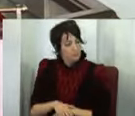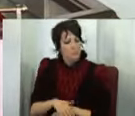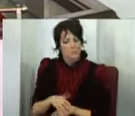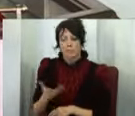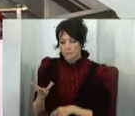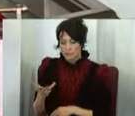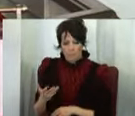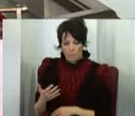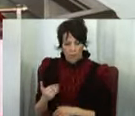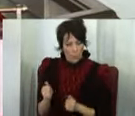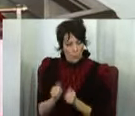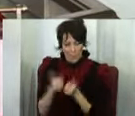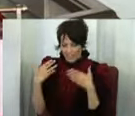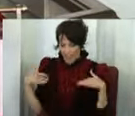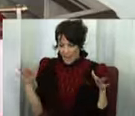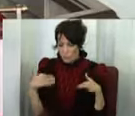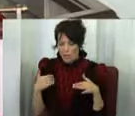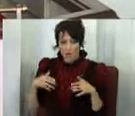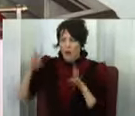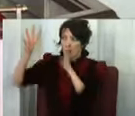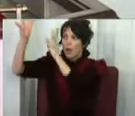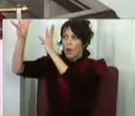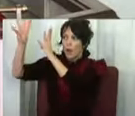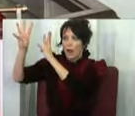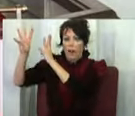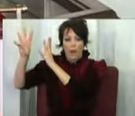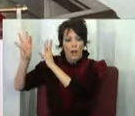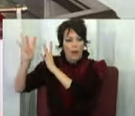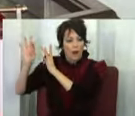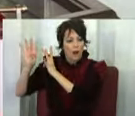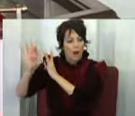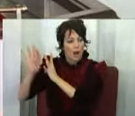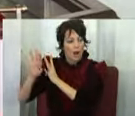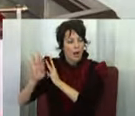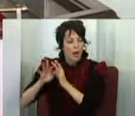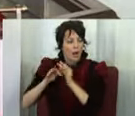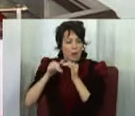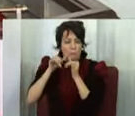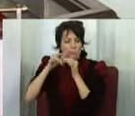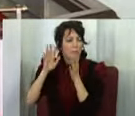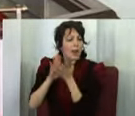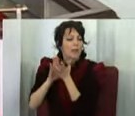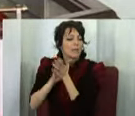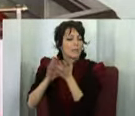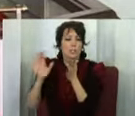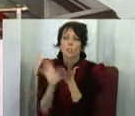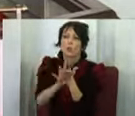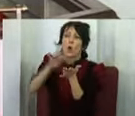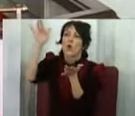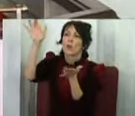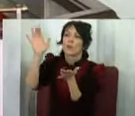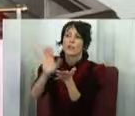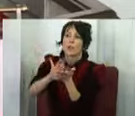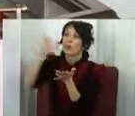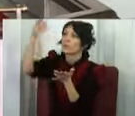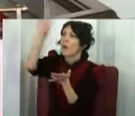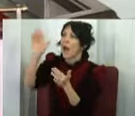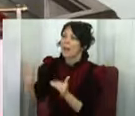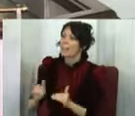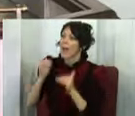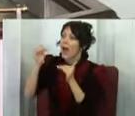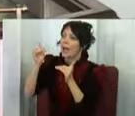there was with the angel a multitude of the heavenly host praising God and saying, "Glory to God in the